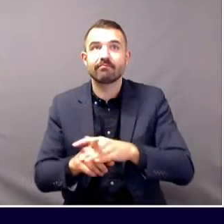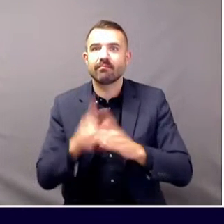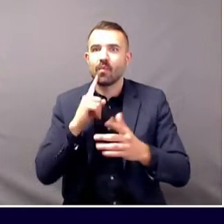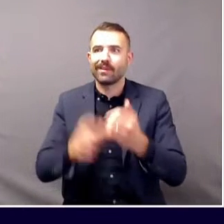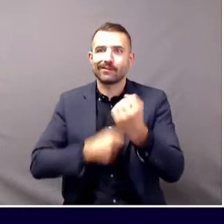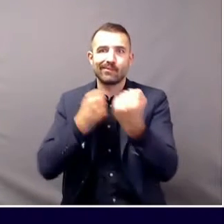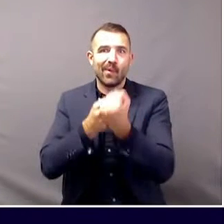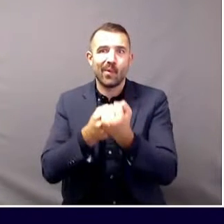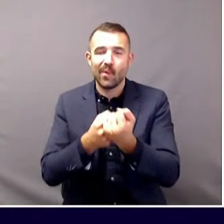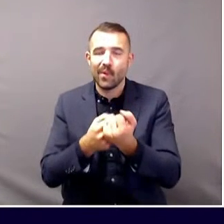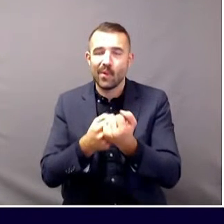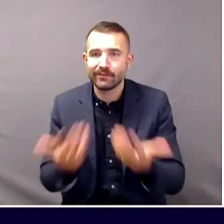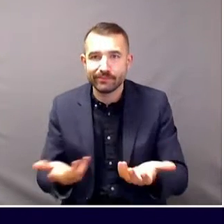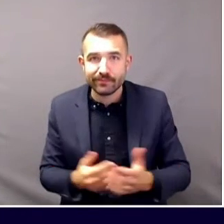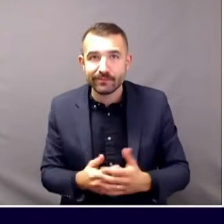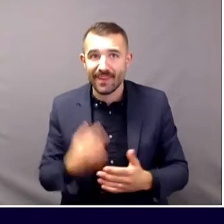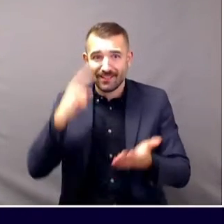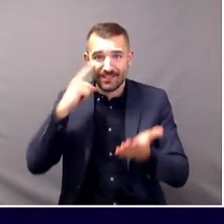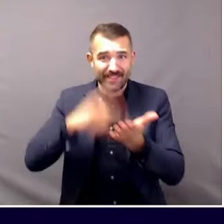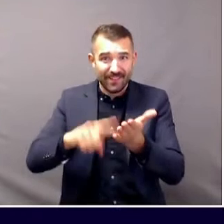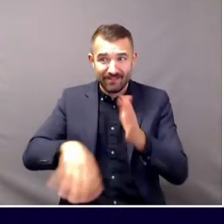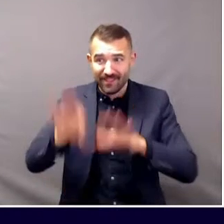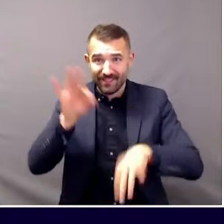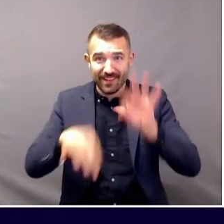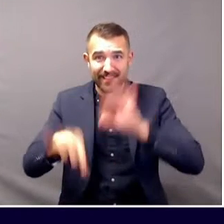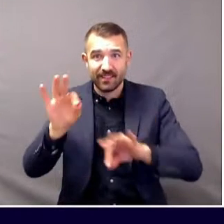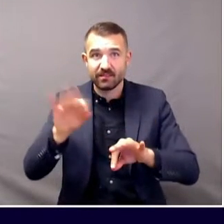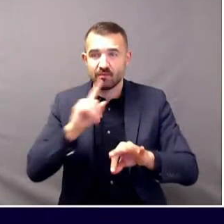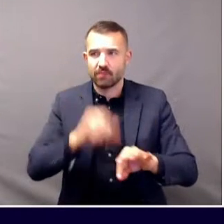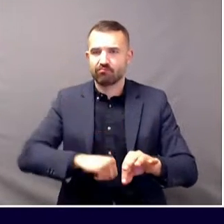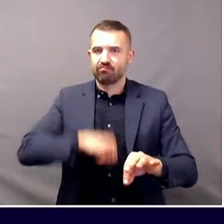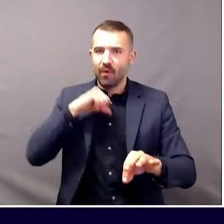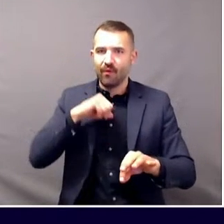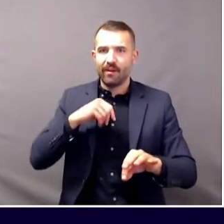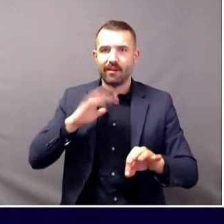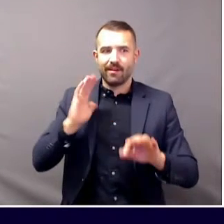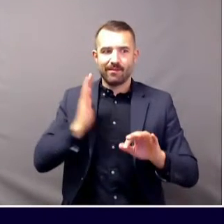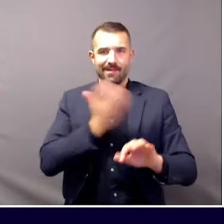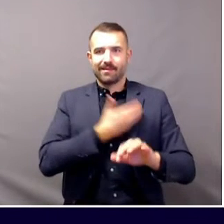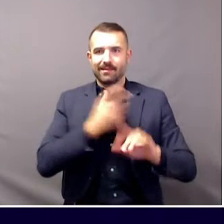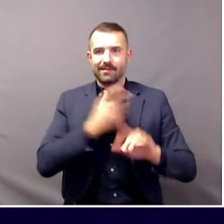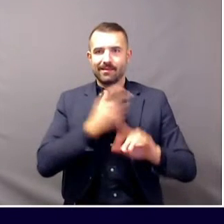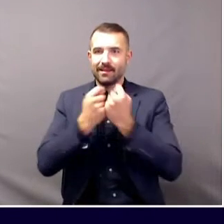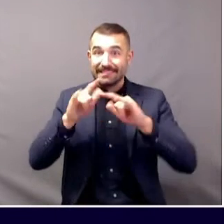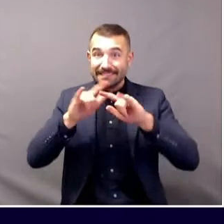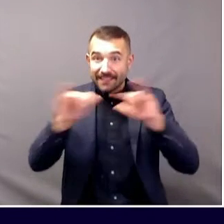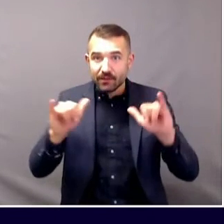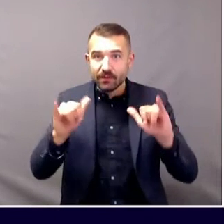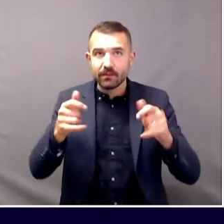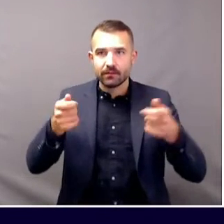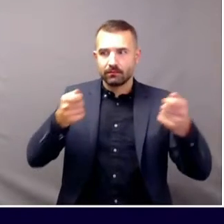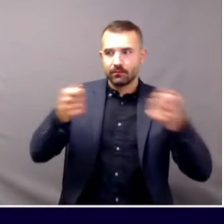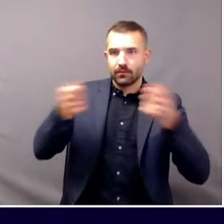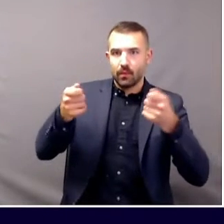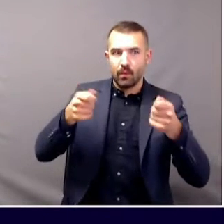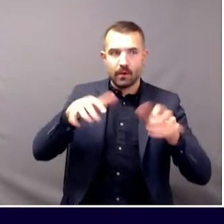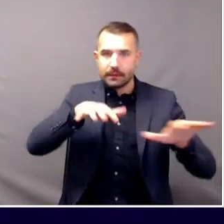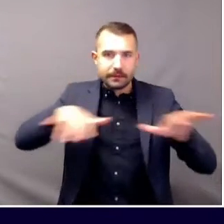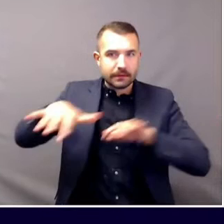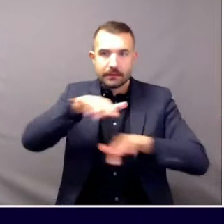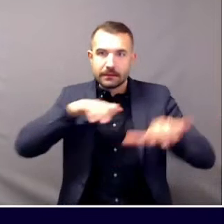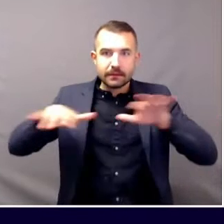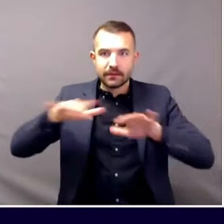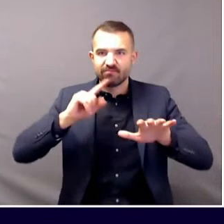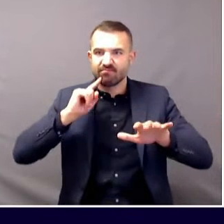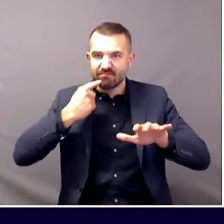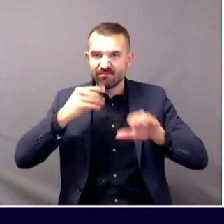findings. So I was really proud of the team for, in the midst of managing an outbreak and major outbreaks in a